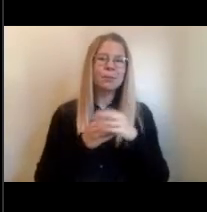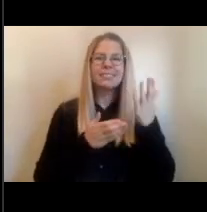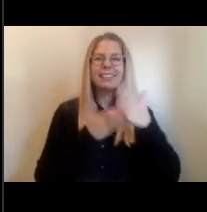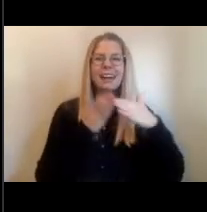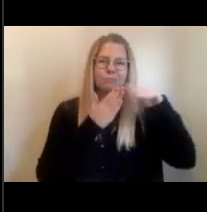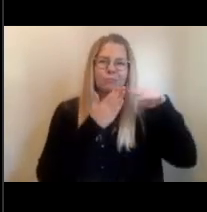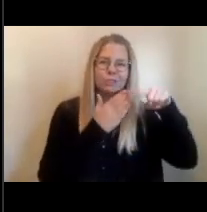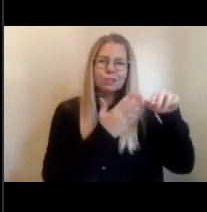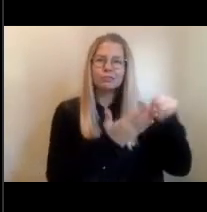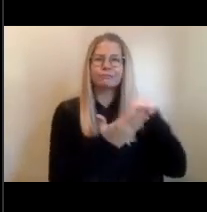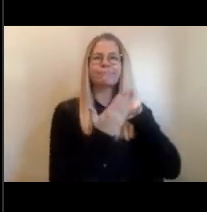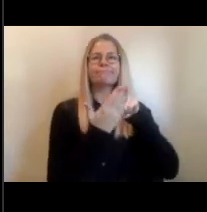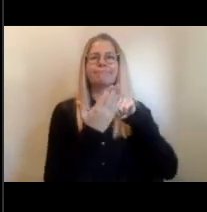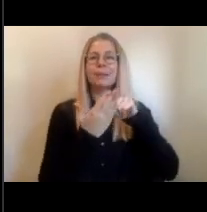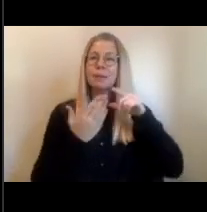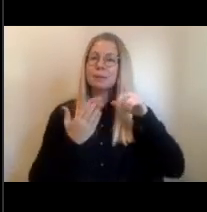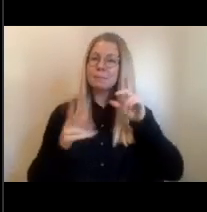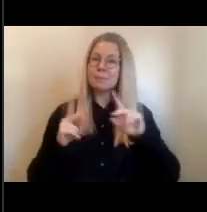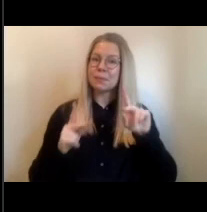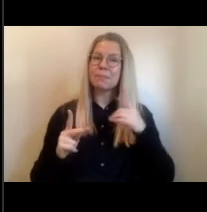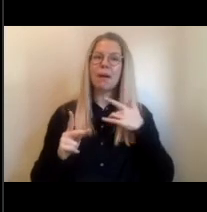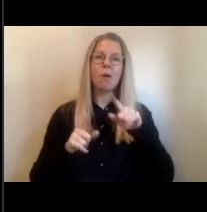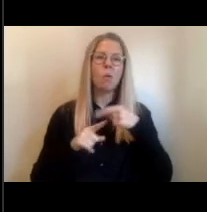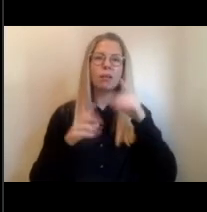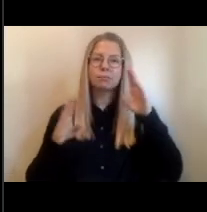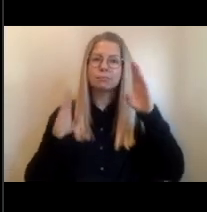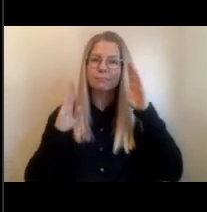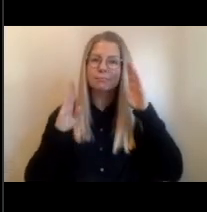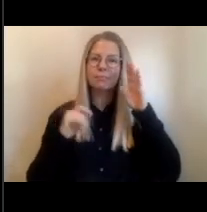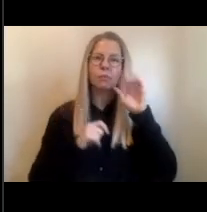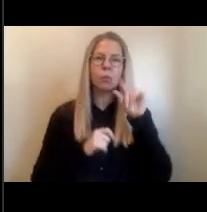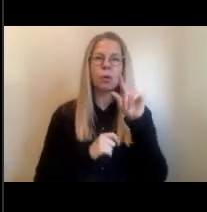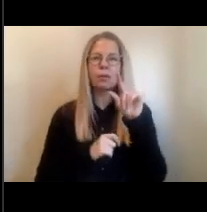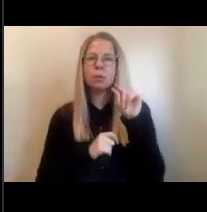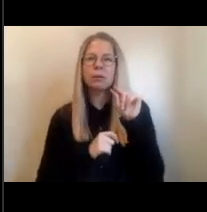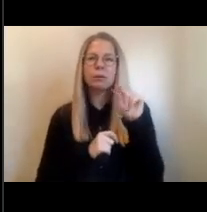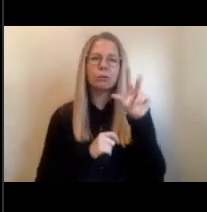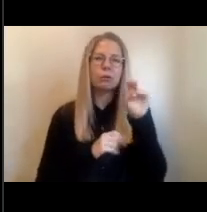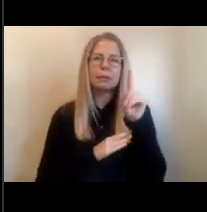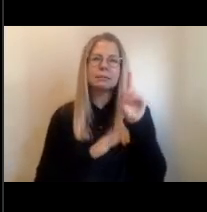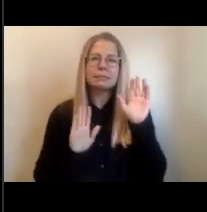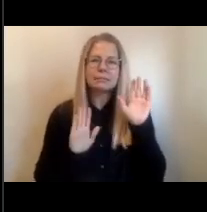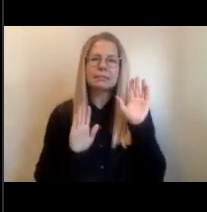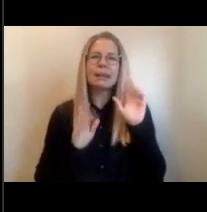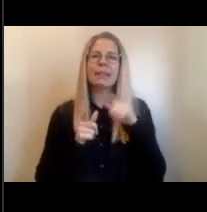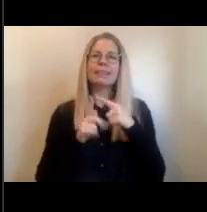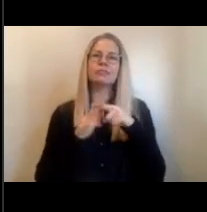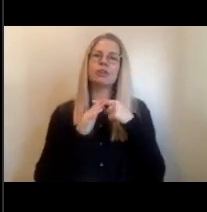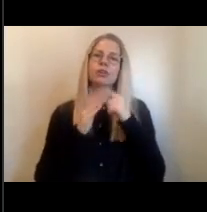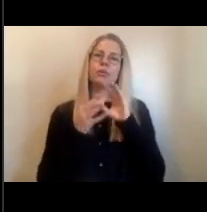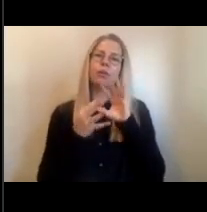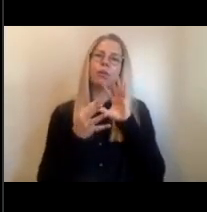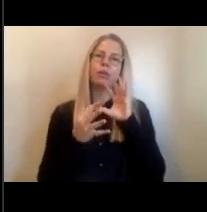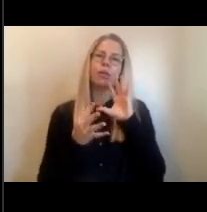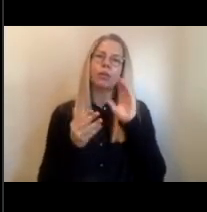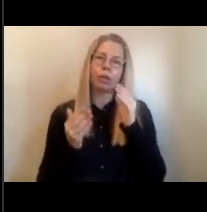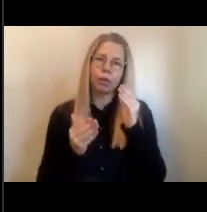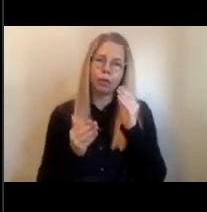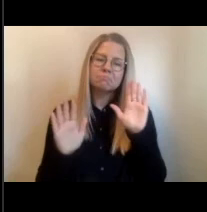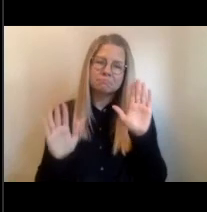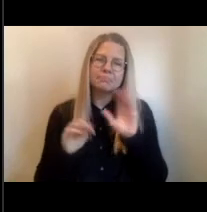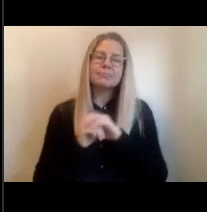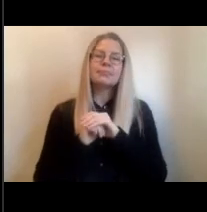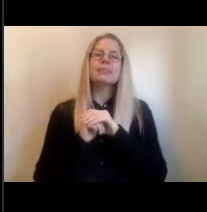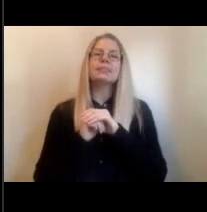there's some kind of a breakup. So we're going to switch it up a little bit. Now, normally I would use online polling right now, but I'm a little terrified